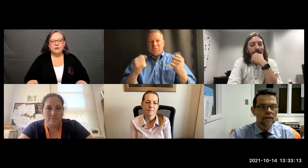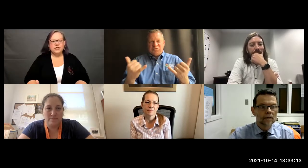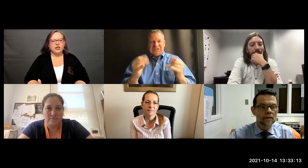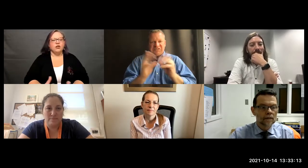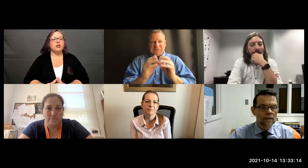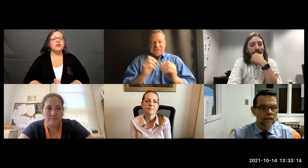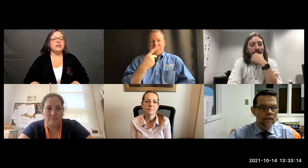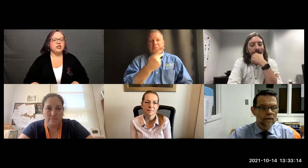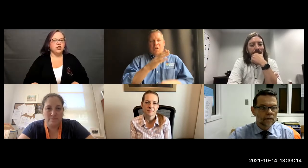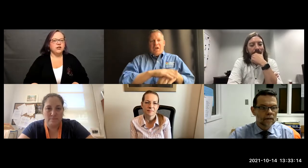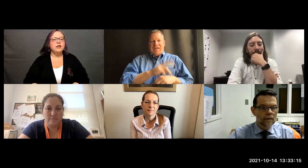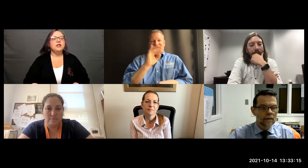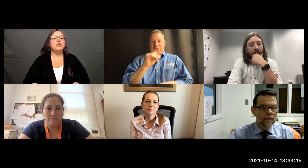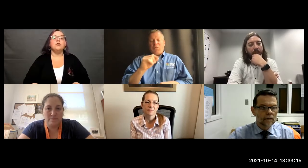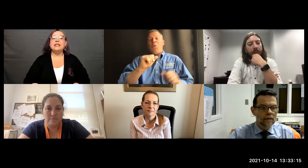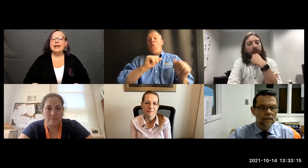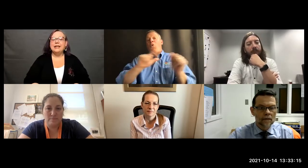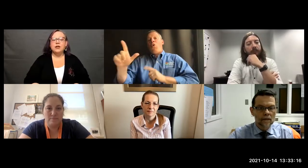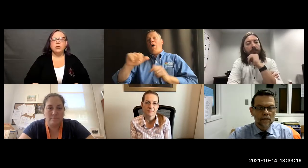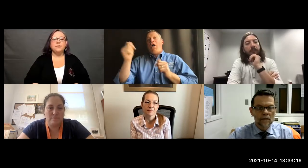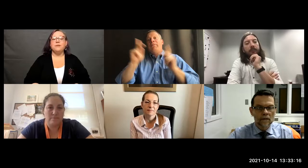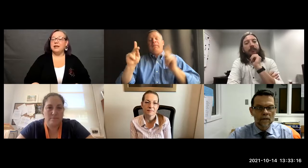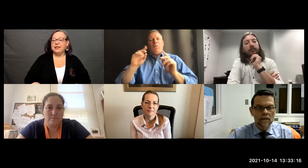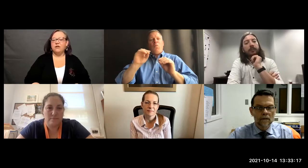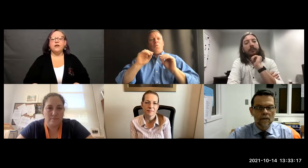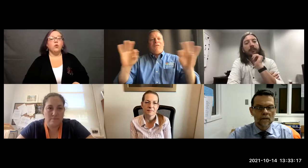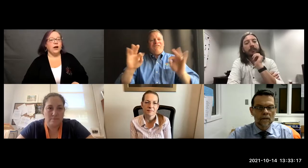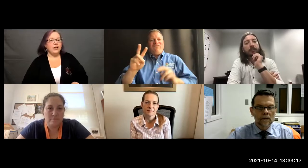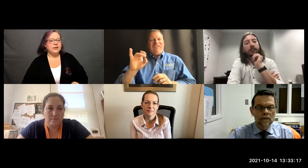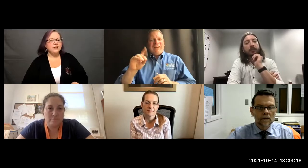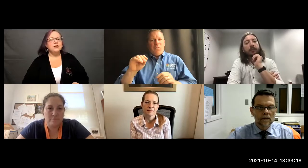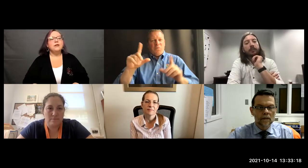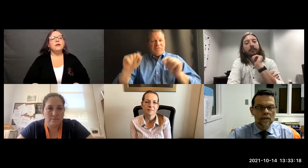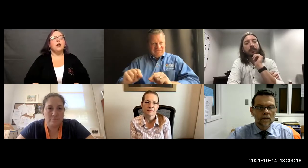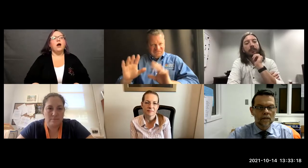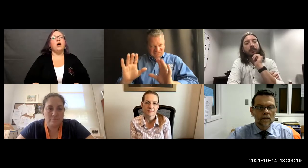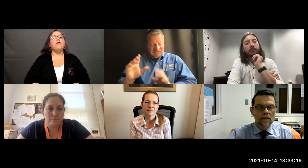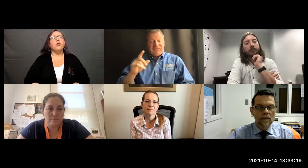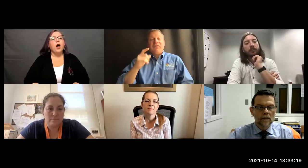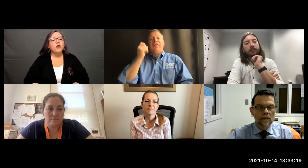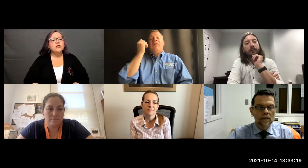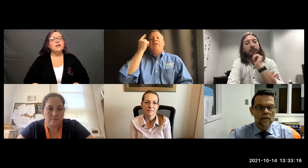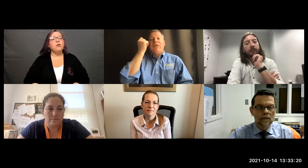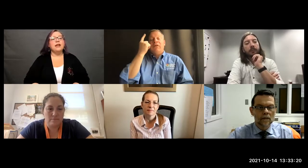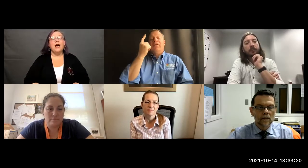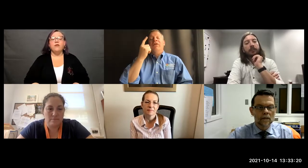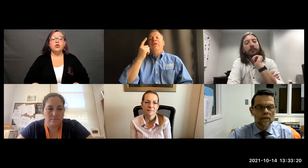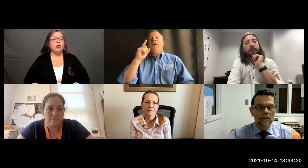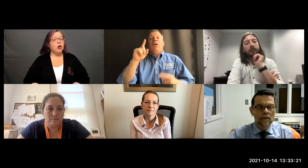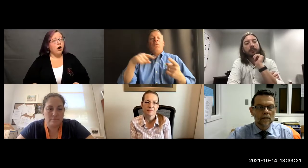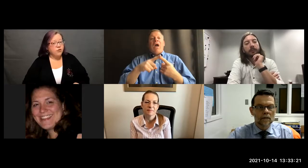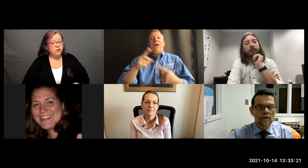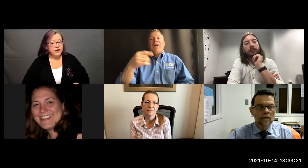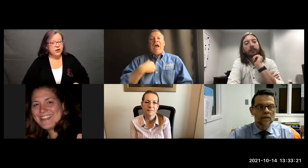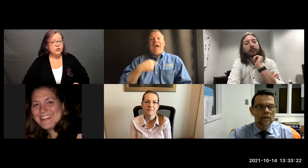this particular session. So today it's going to be myself and Wyatt. For the others, if we could have you